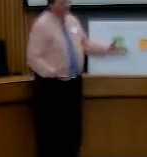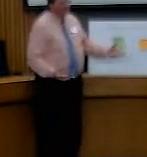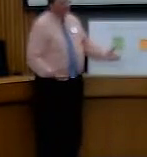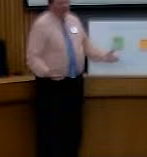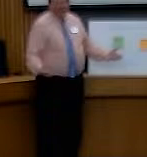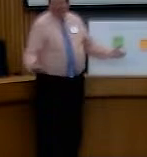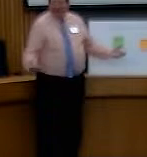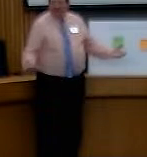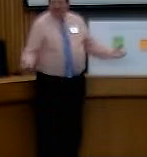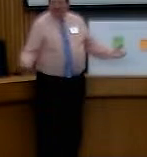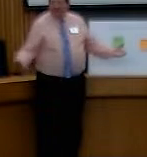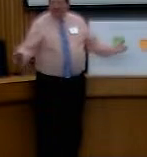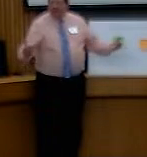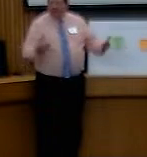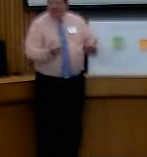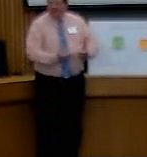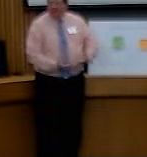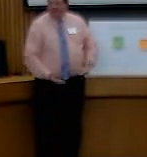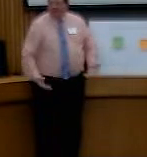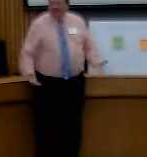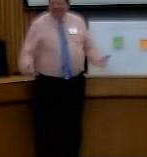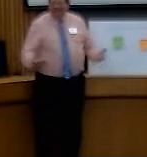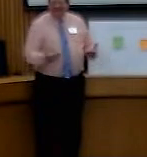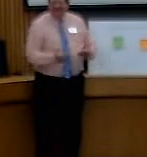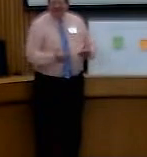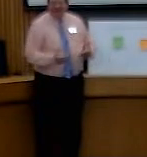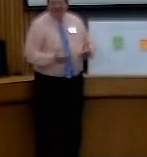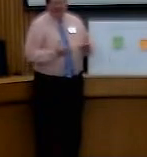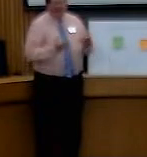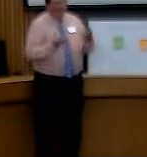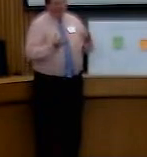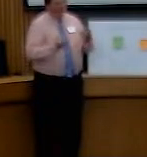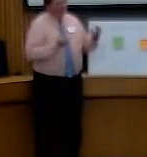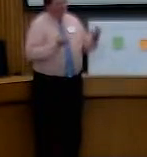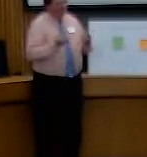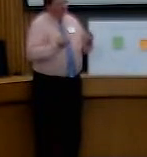team effort, administrative support together.